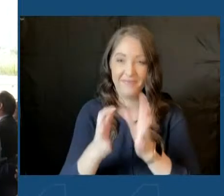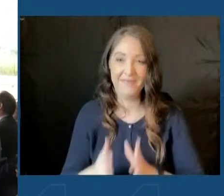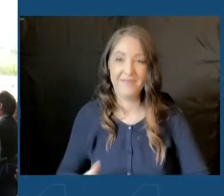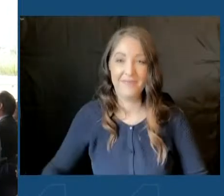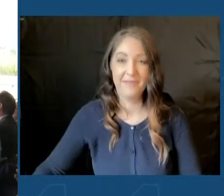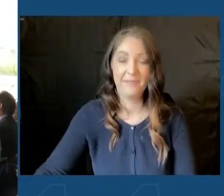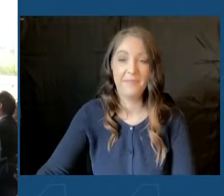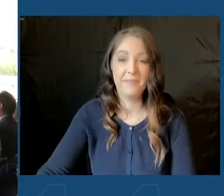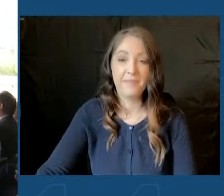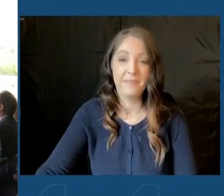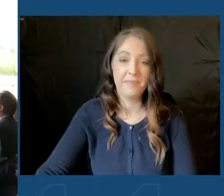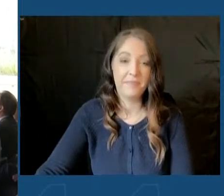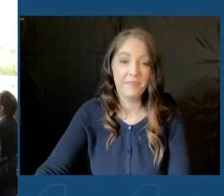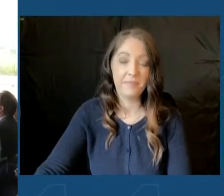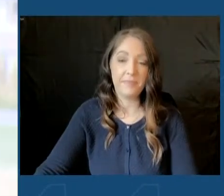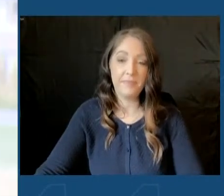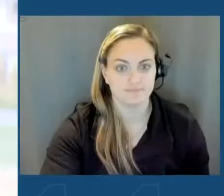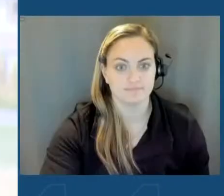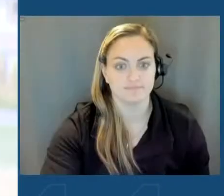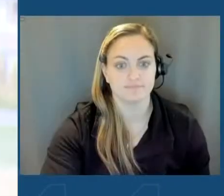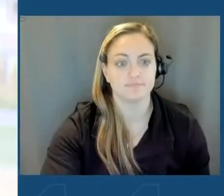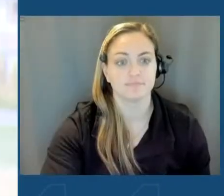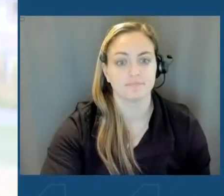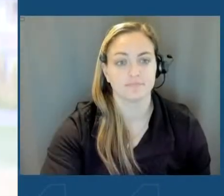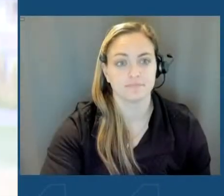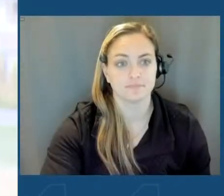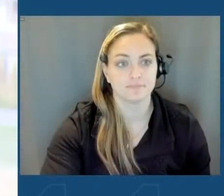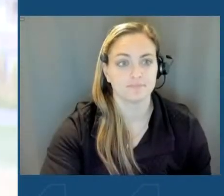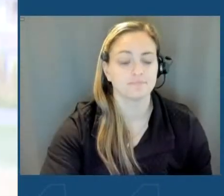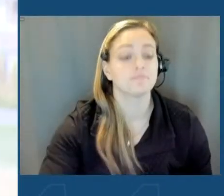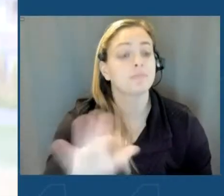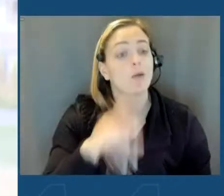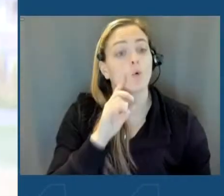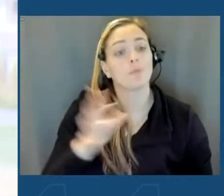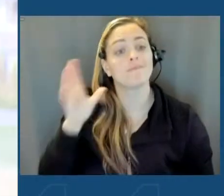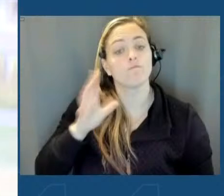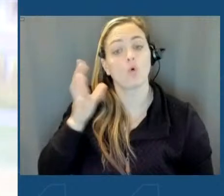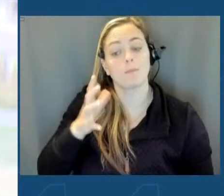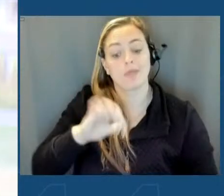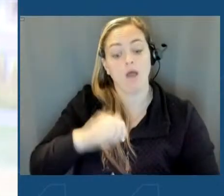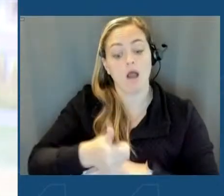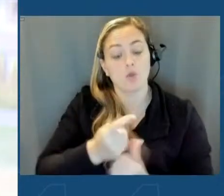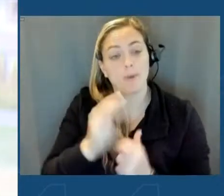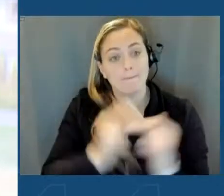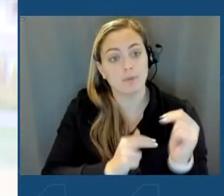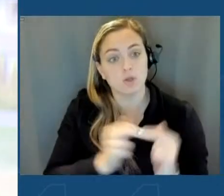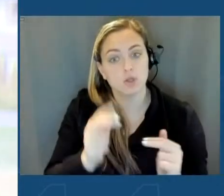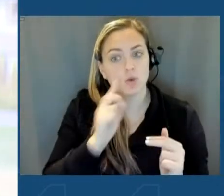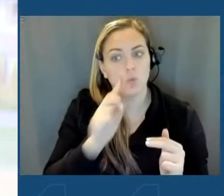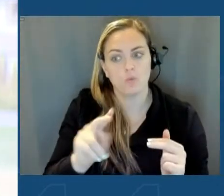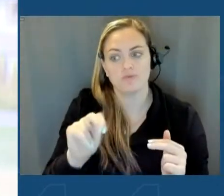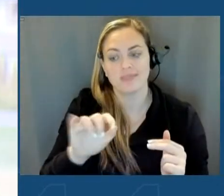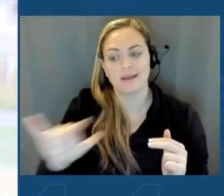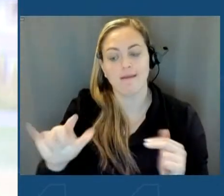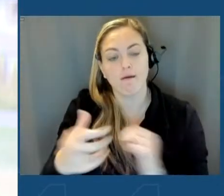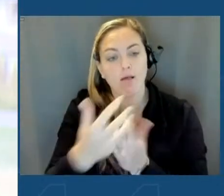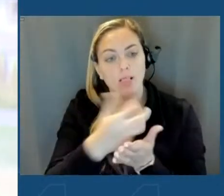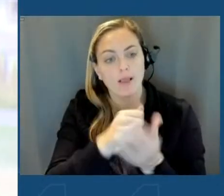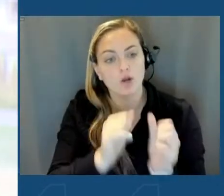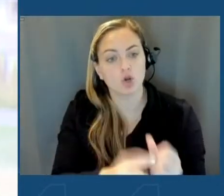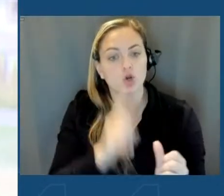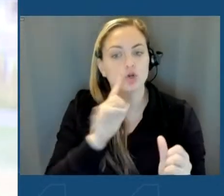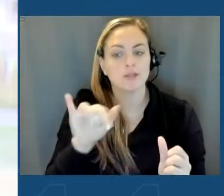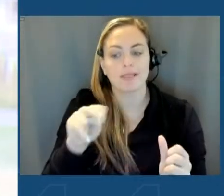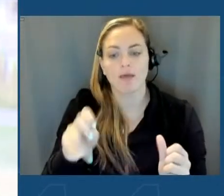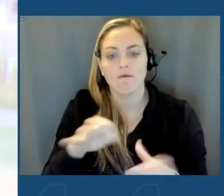that is going to be the formerly occupied building. That's going to be home to canal collectors, the line boat offices. We're